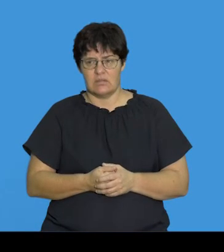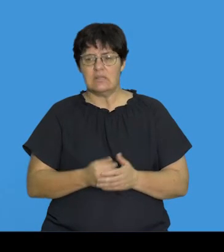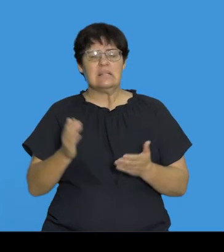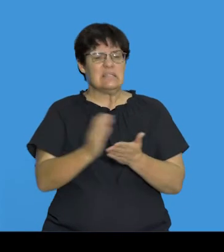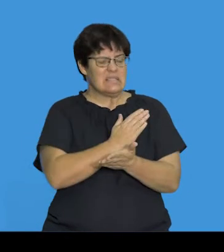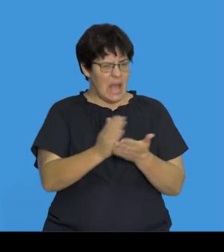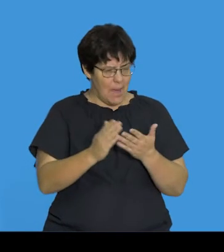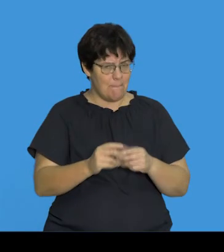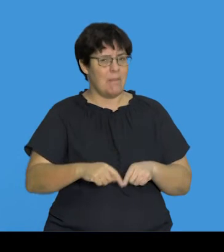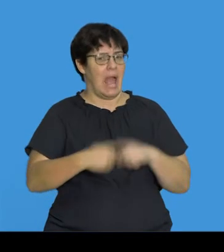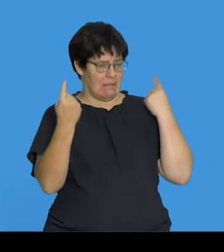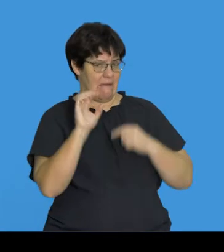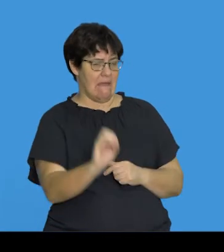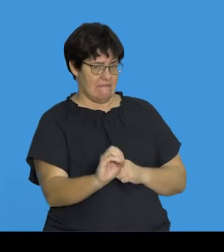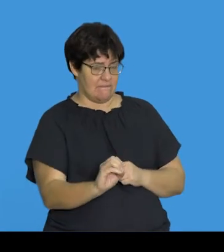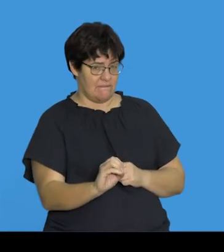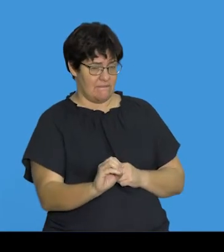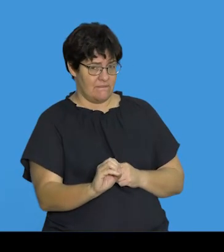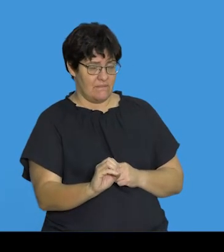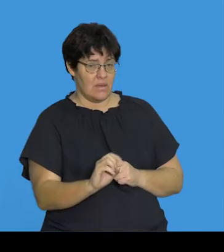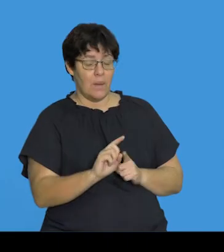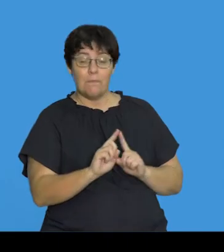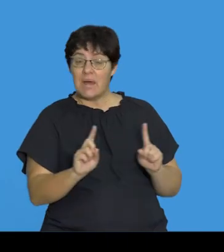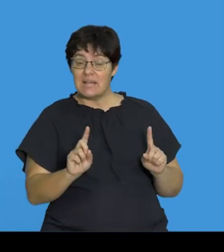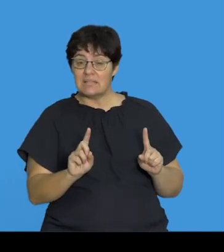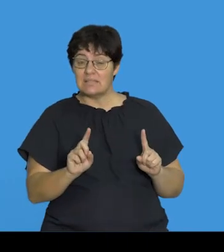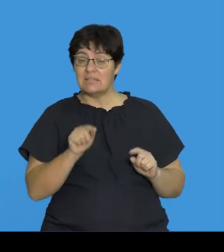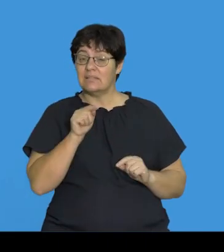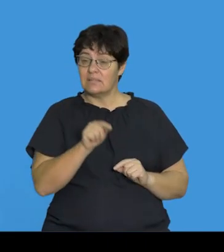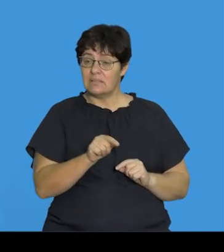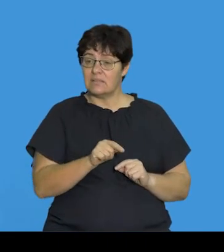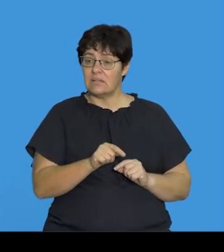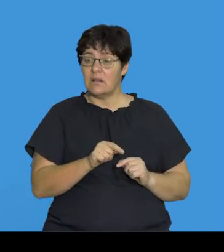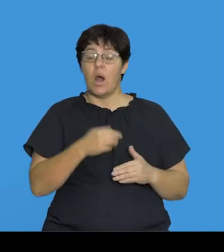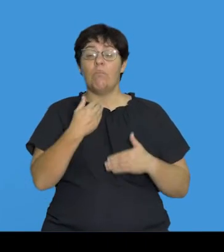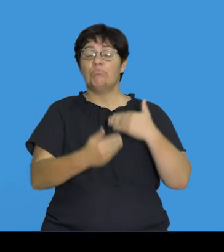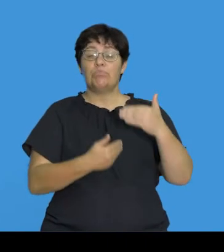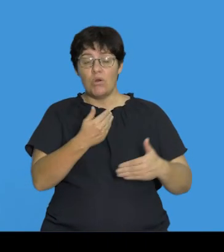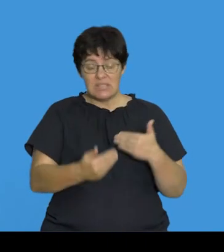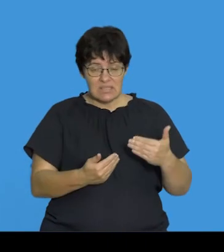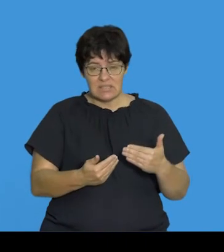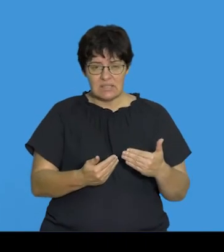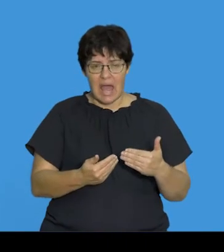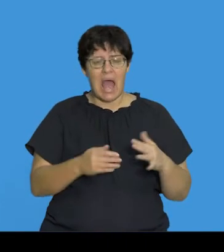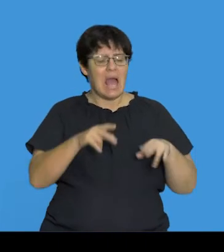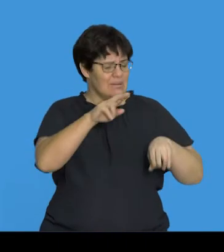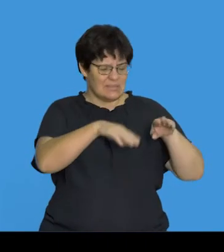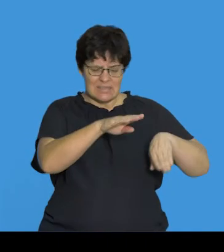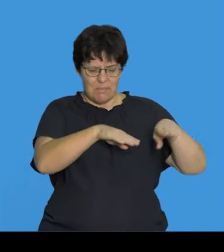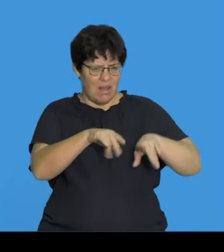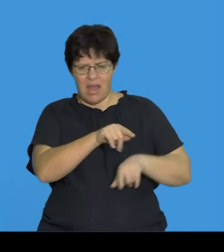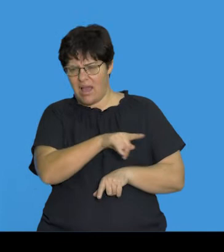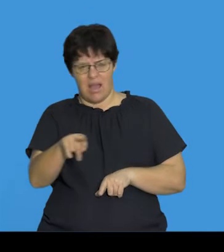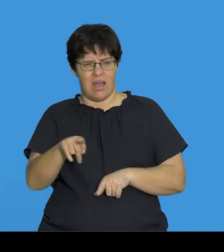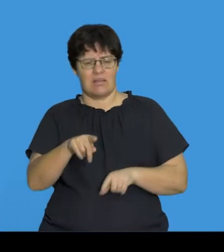some exceptions to this, but this is a process that is similar in every species,